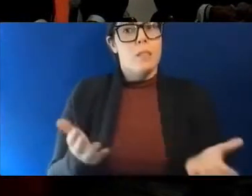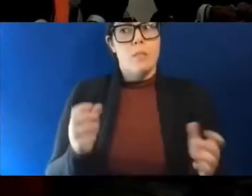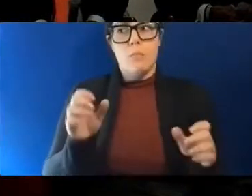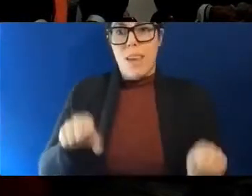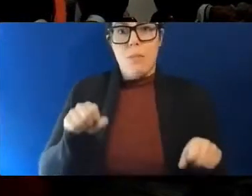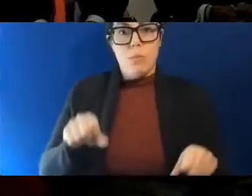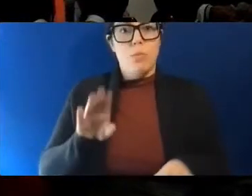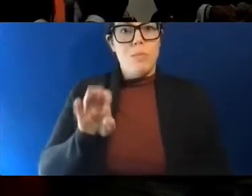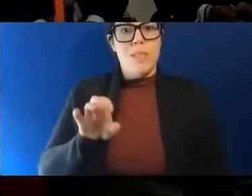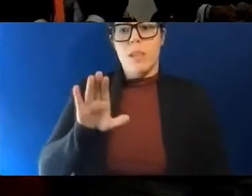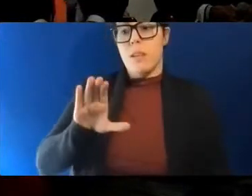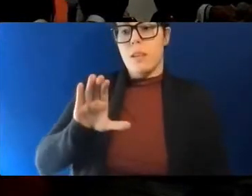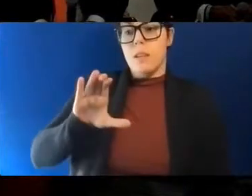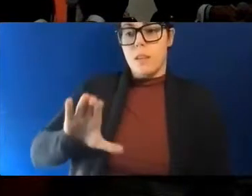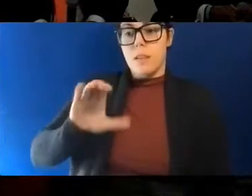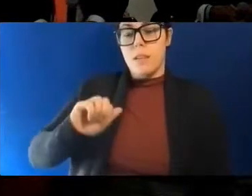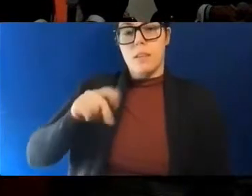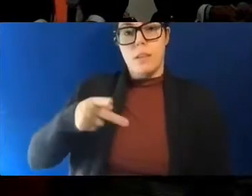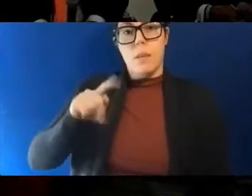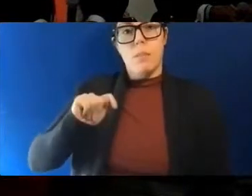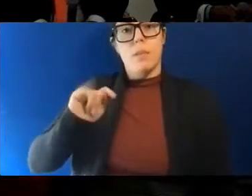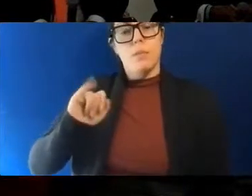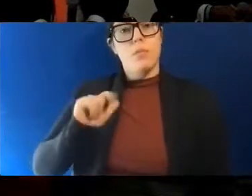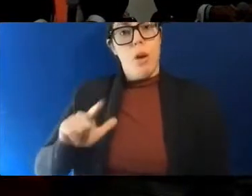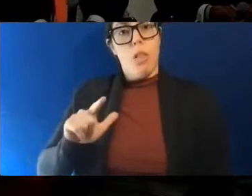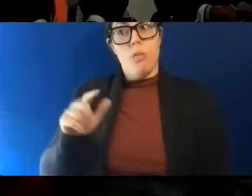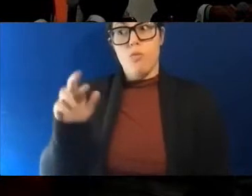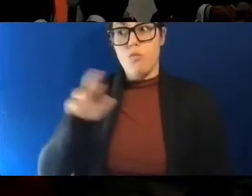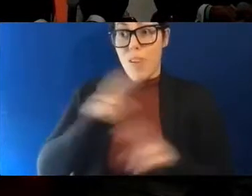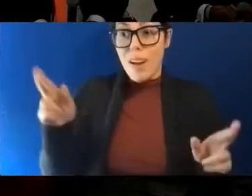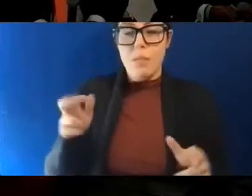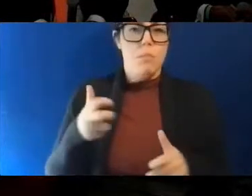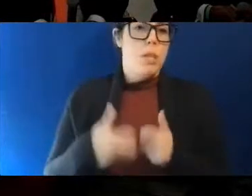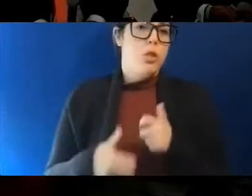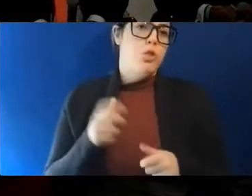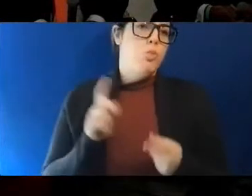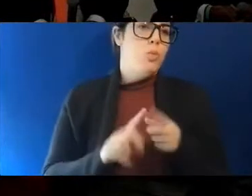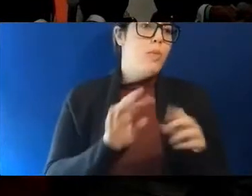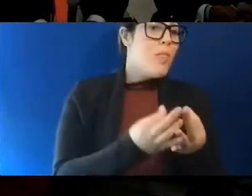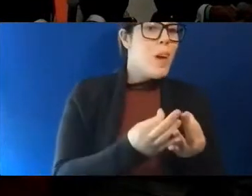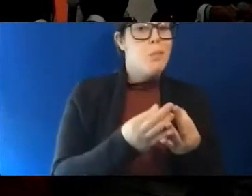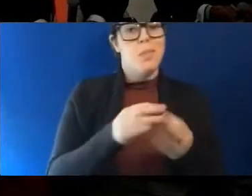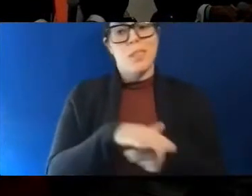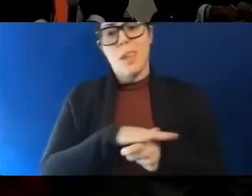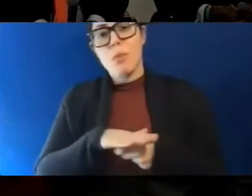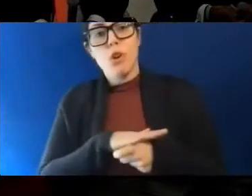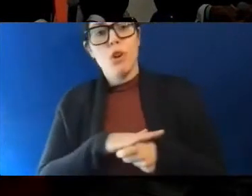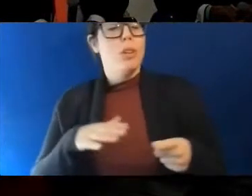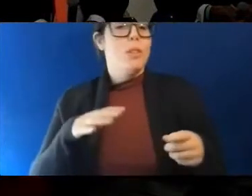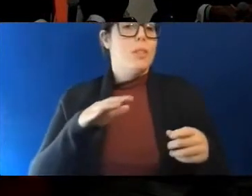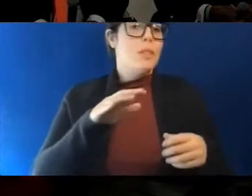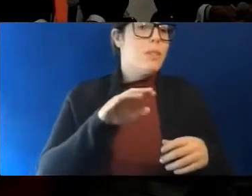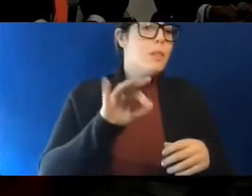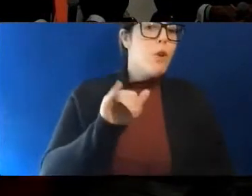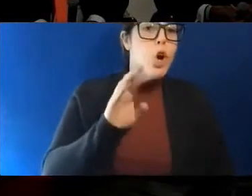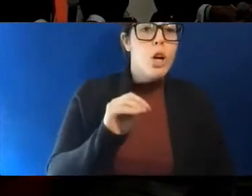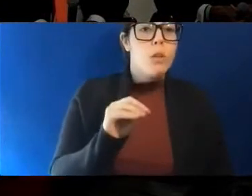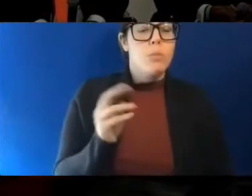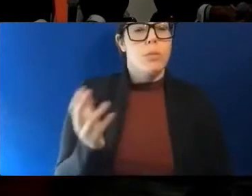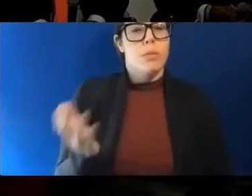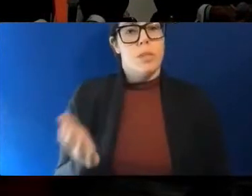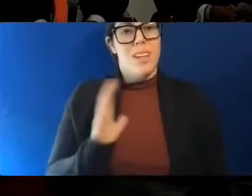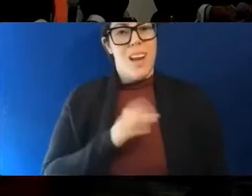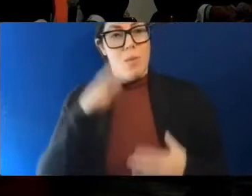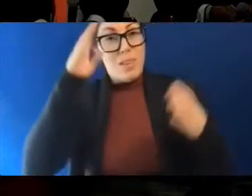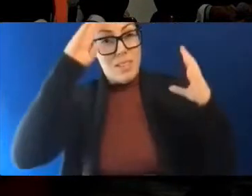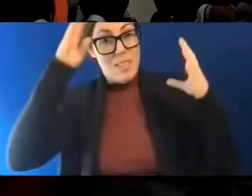is a huge issue for the businesses, the families, the firms, the neighborhoods. And too little yet of our